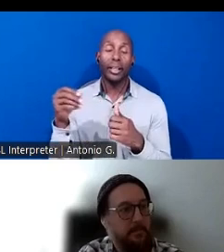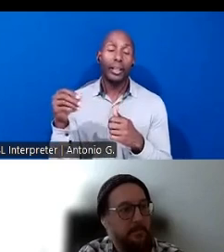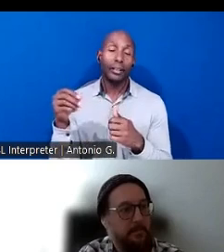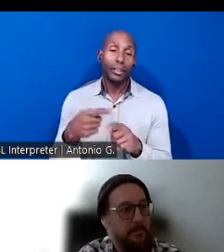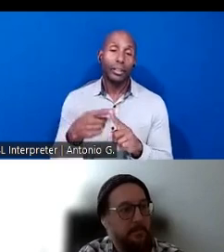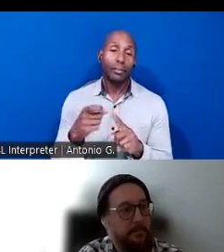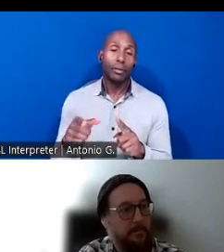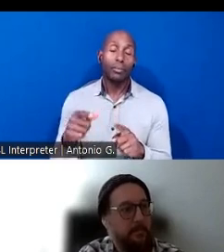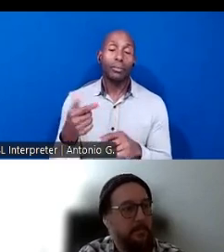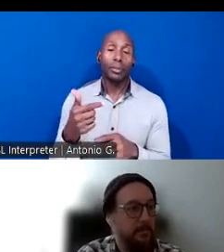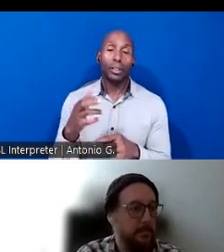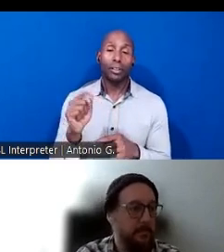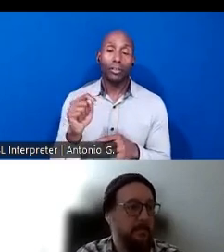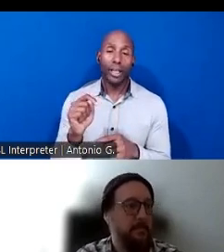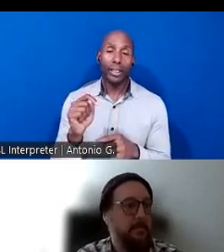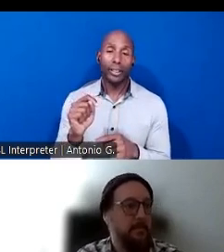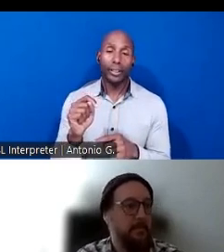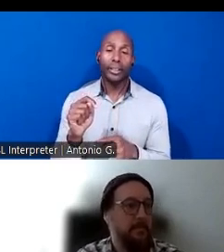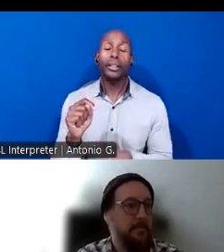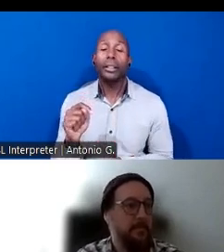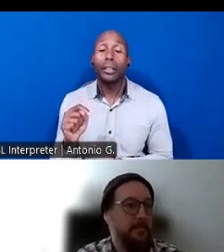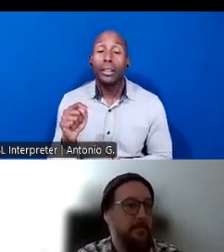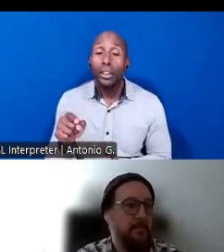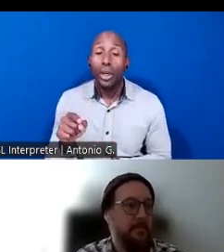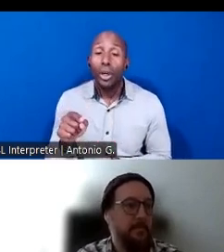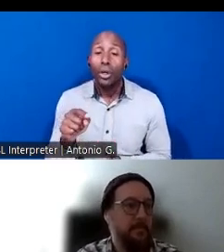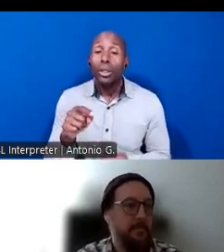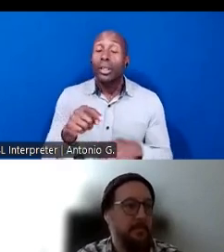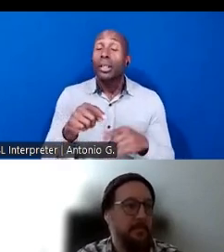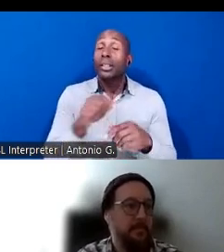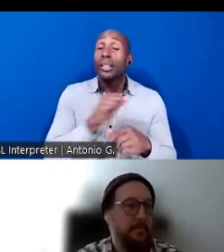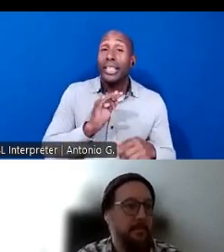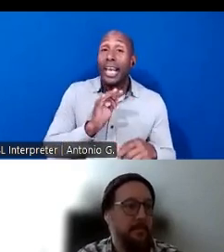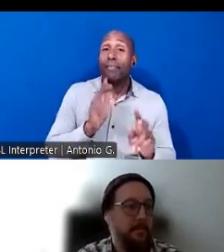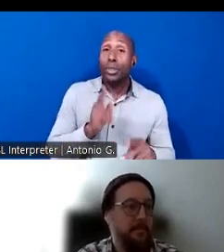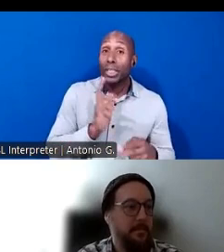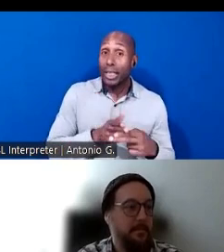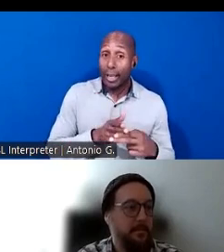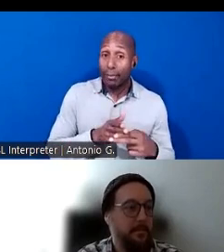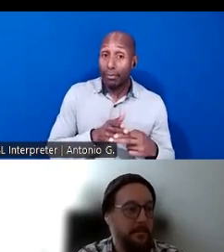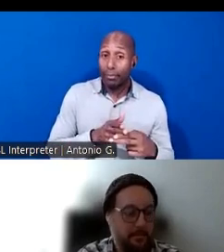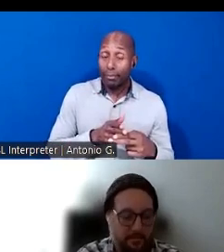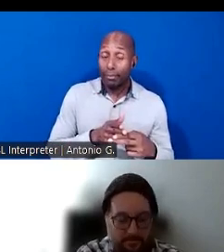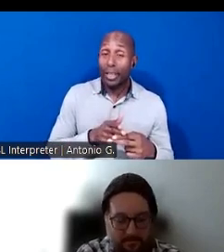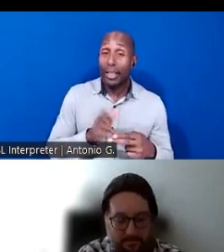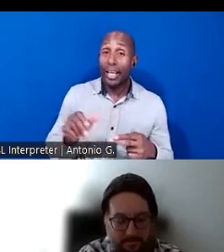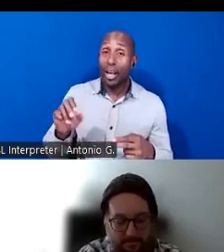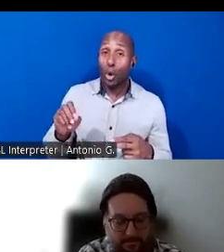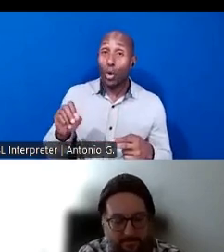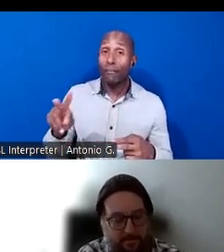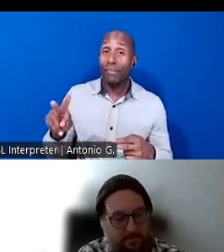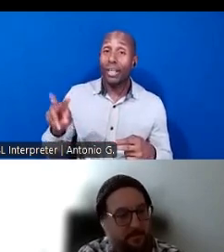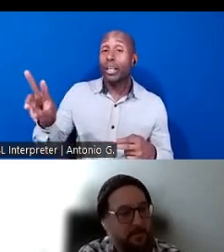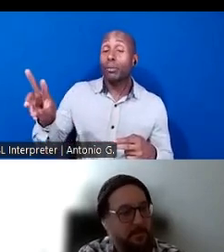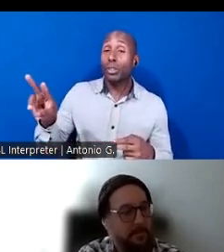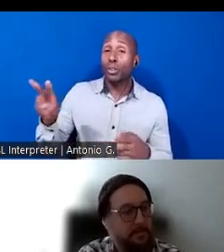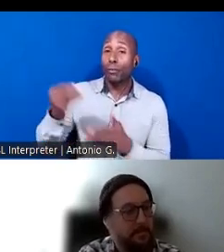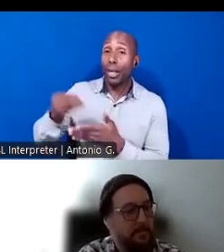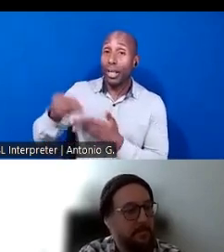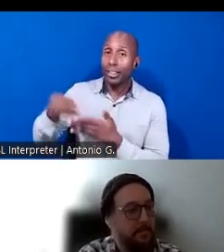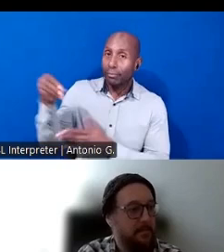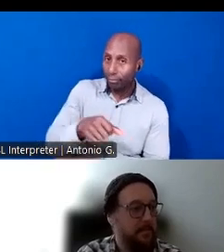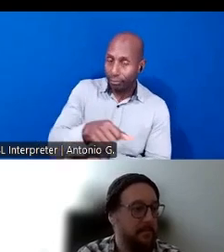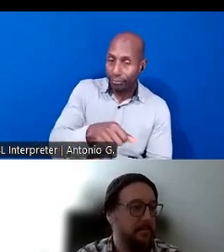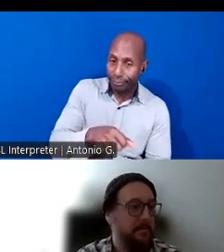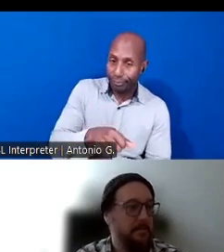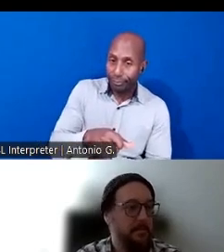member whose time was supported by the OVW grant funds in the table below. And so Andrew has entered our first staff